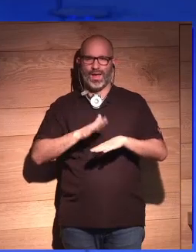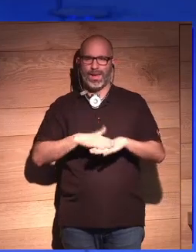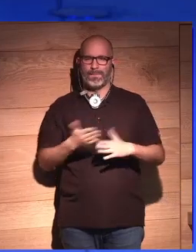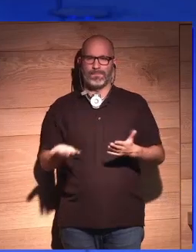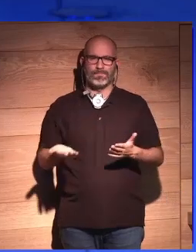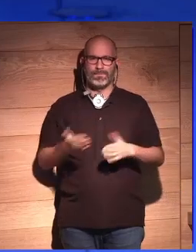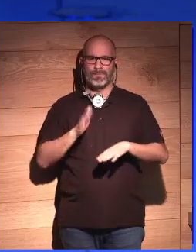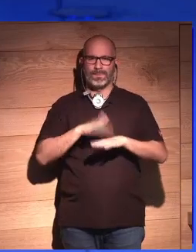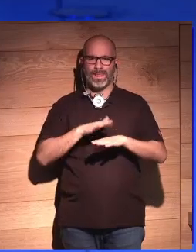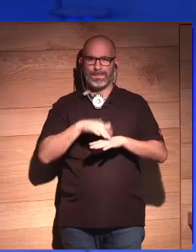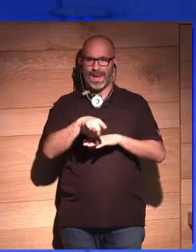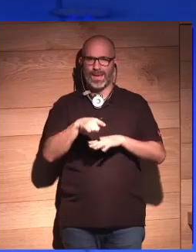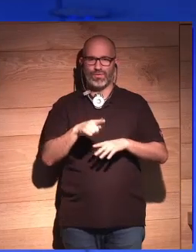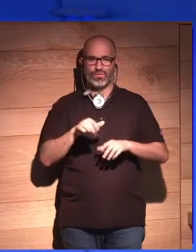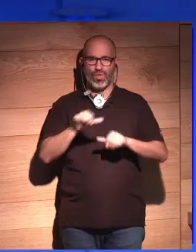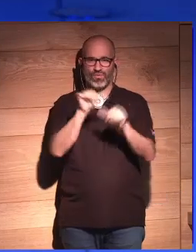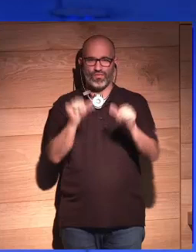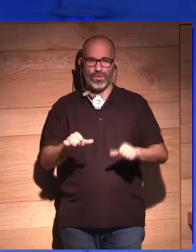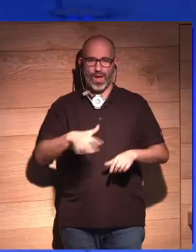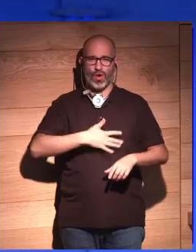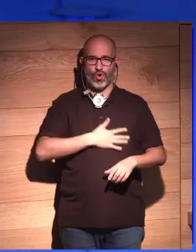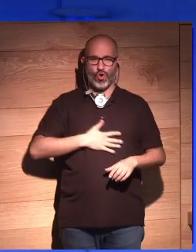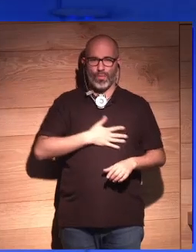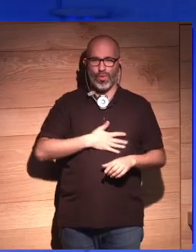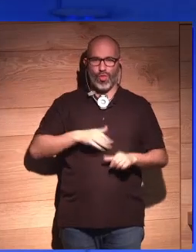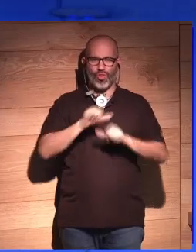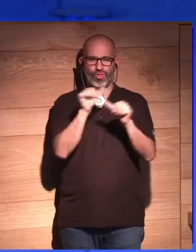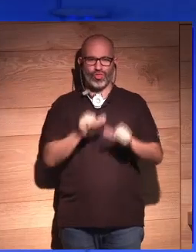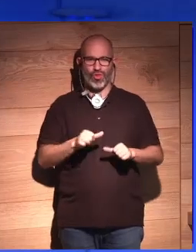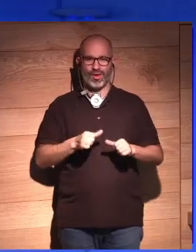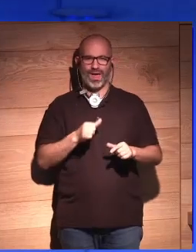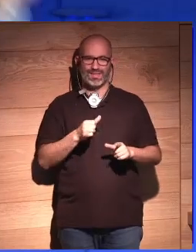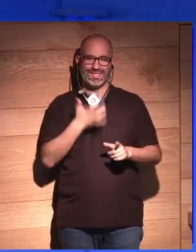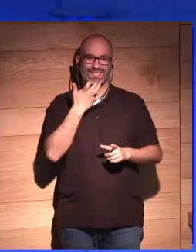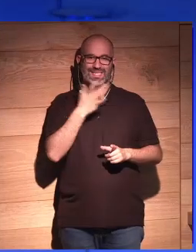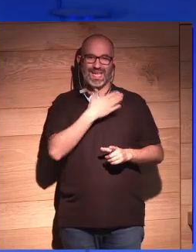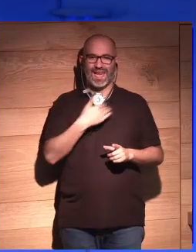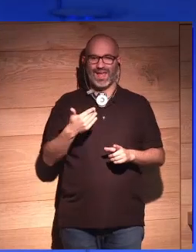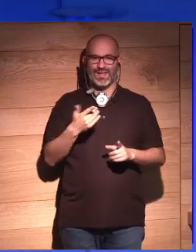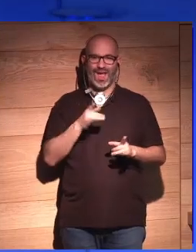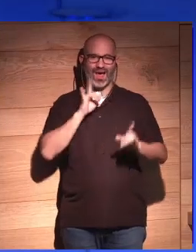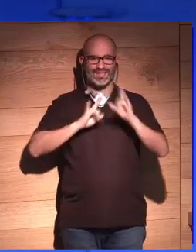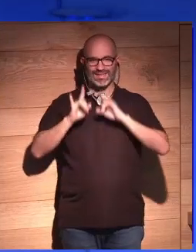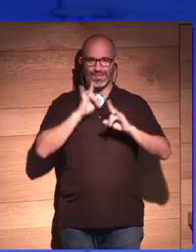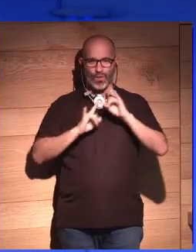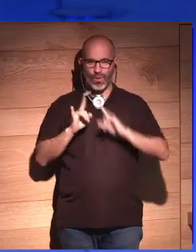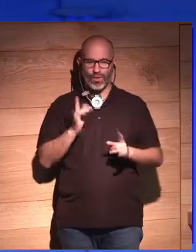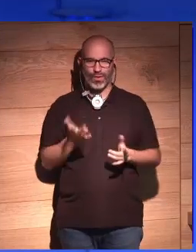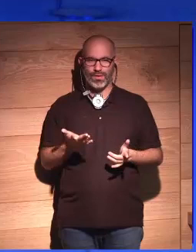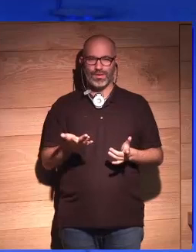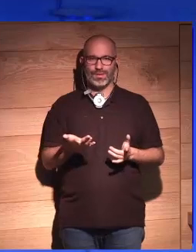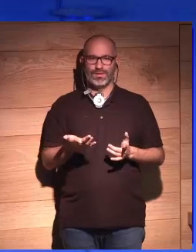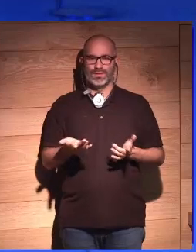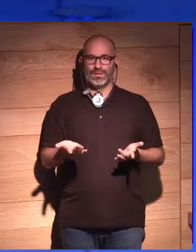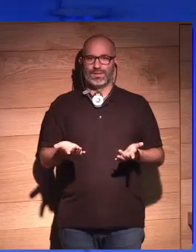wanted to make them feel comfortable and sexy, make them feel okay with not knowing what this crazy thing was. Because there was a lot of